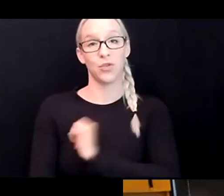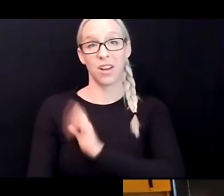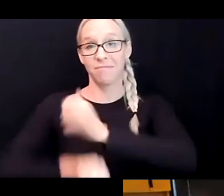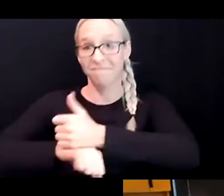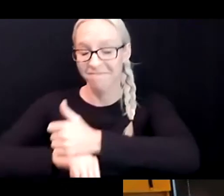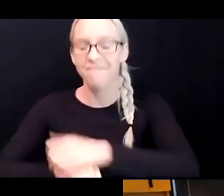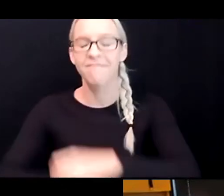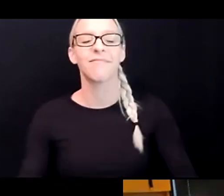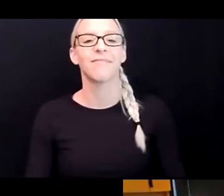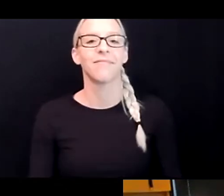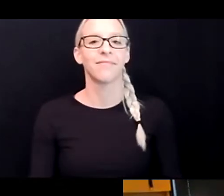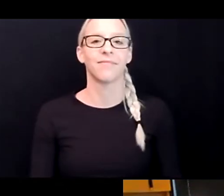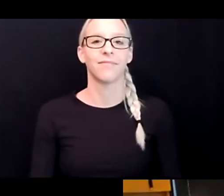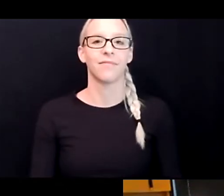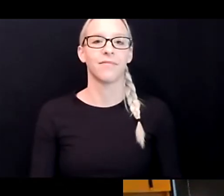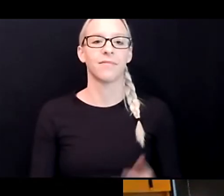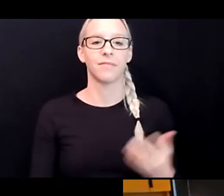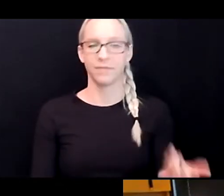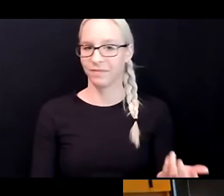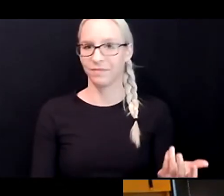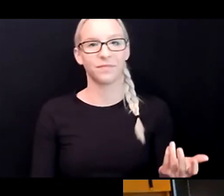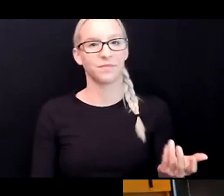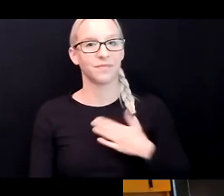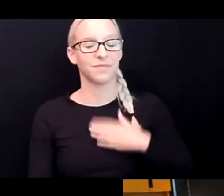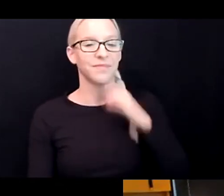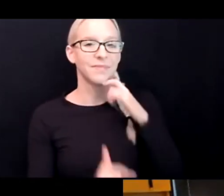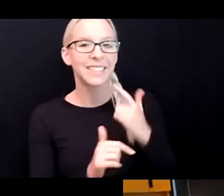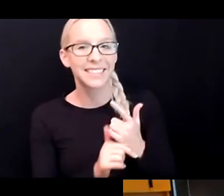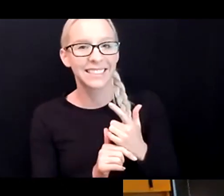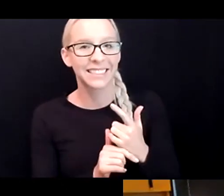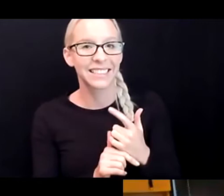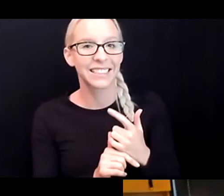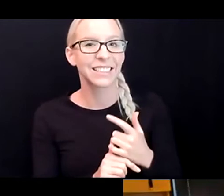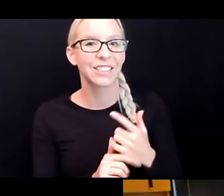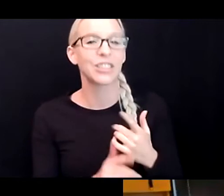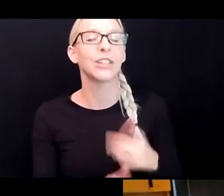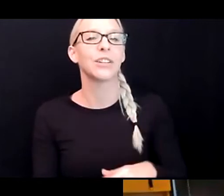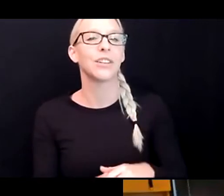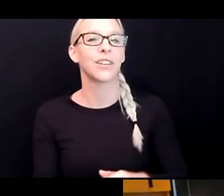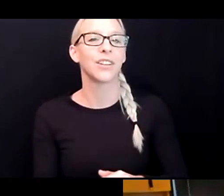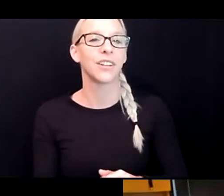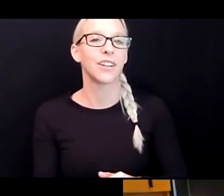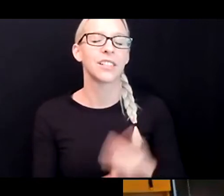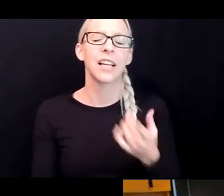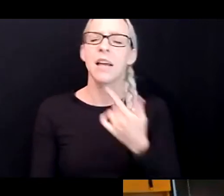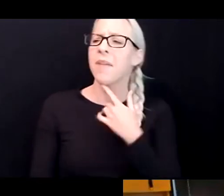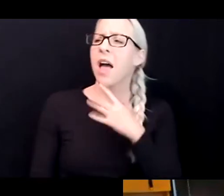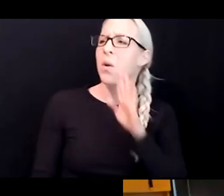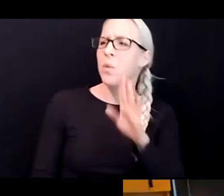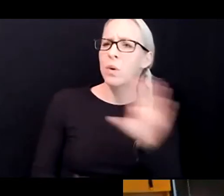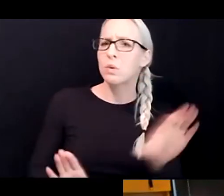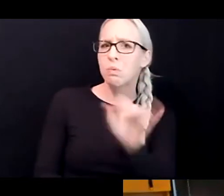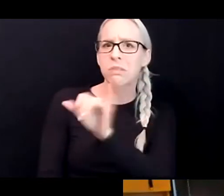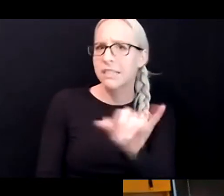have to say, shoemaker's children. It was my sister who came in to do her estate planning, and she goes, well, I'll just do what you did for May to make sure that